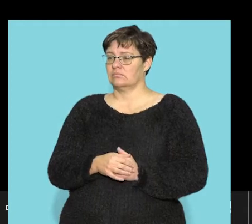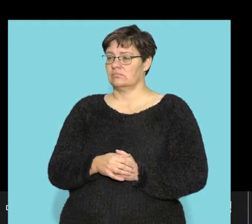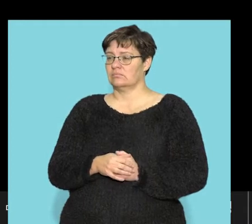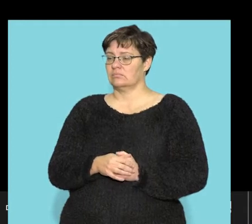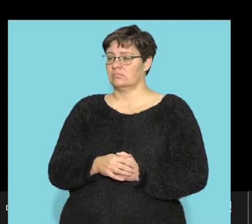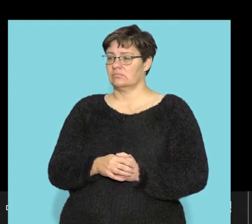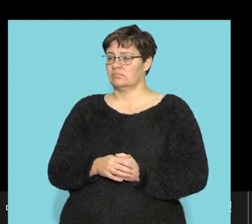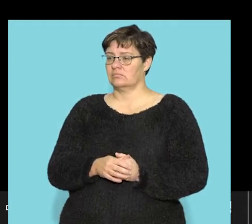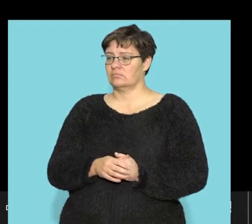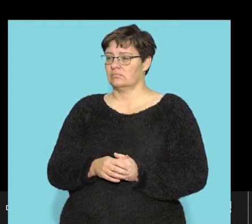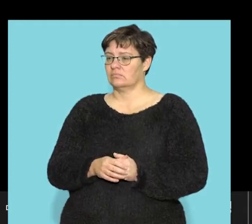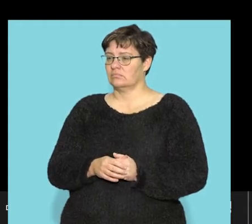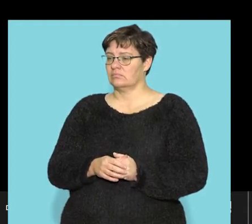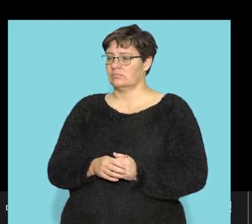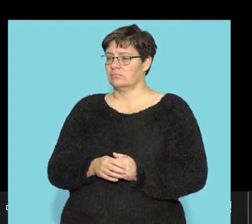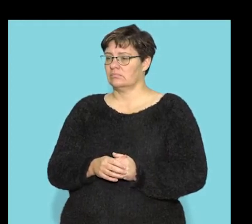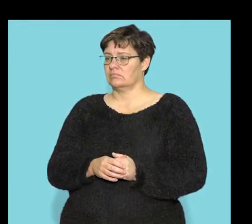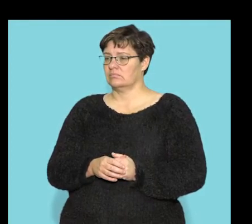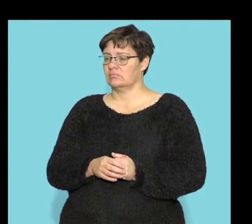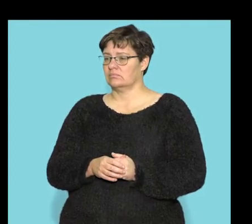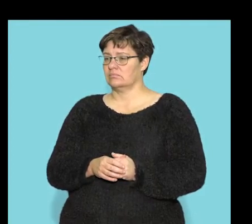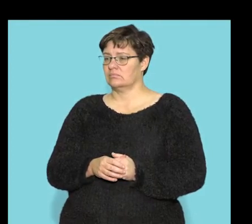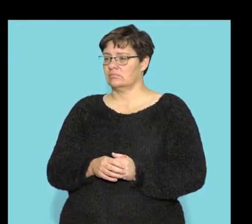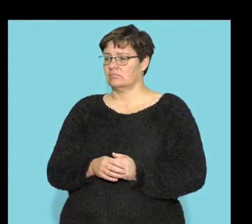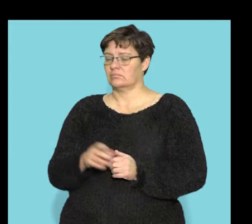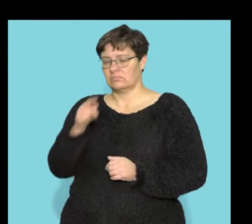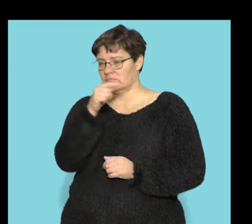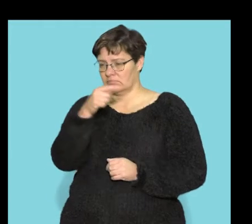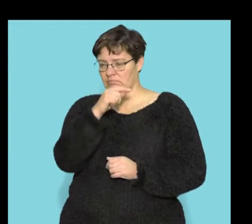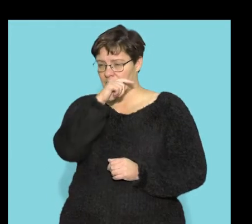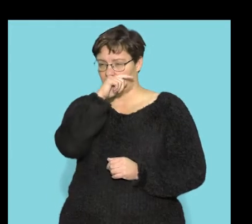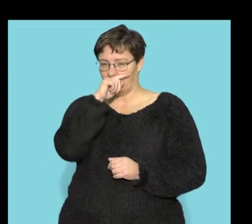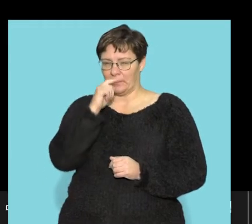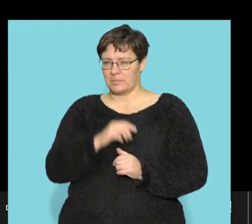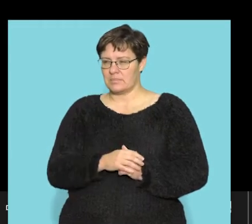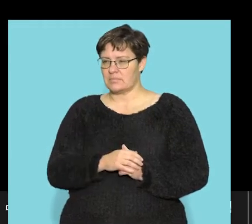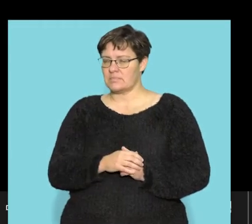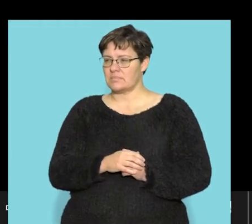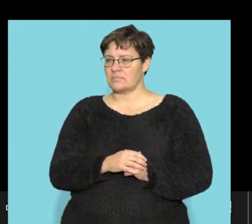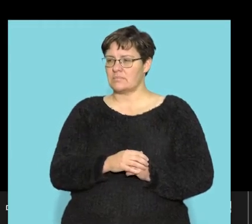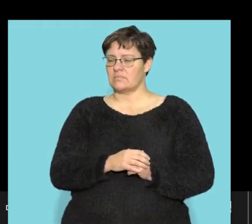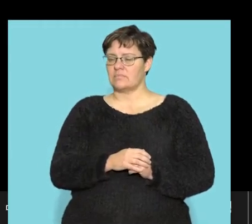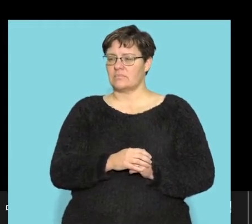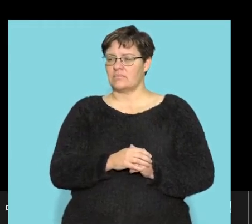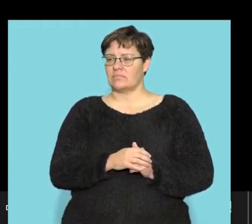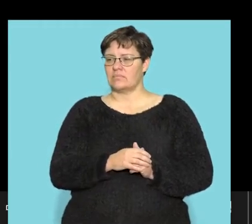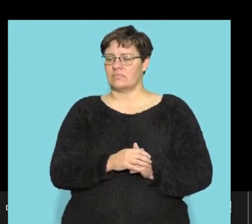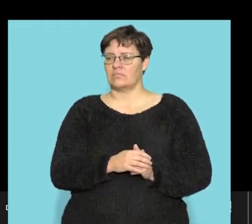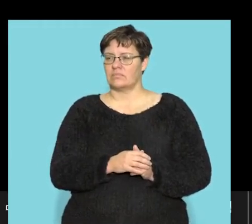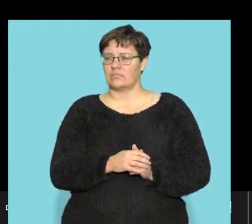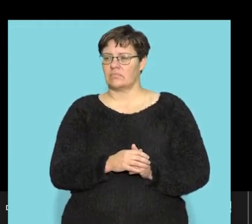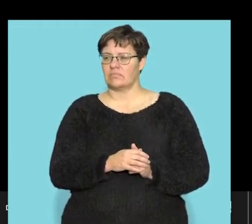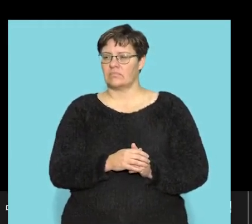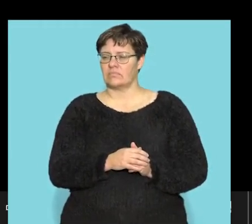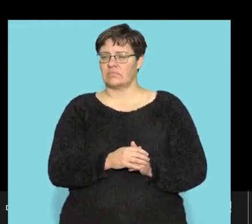126224 times the, let's go back there. Here we go.